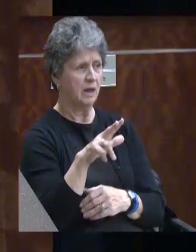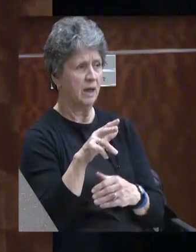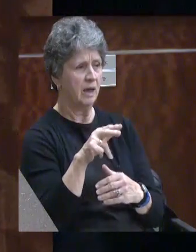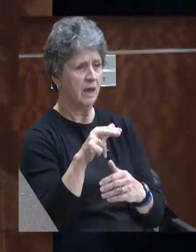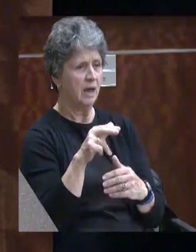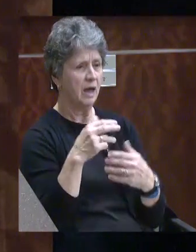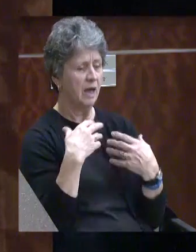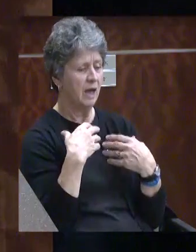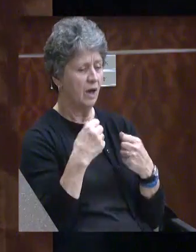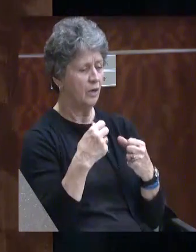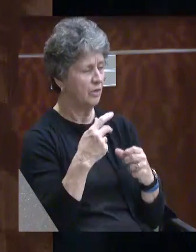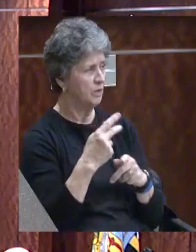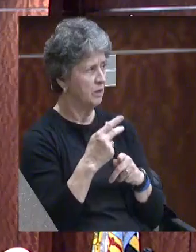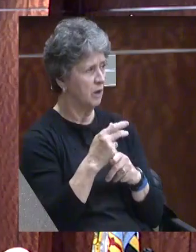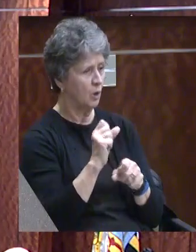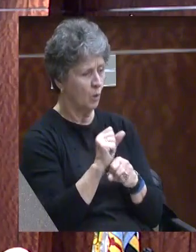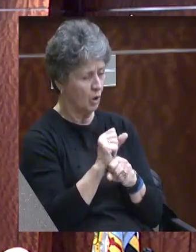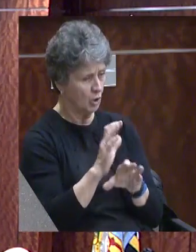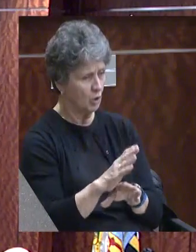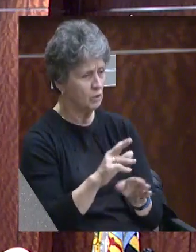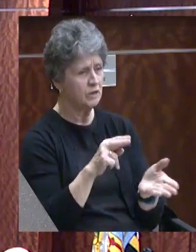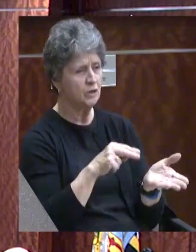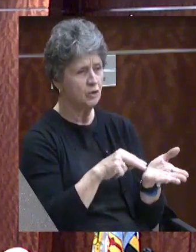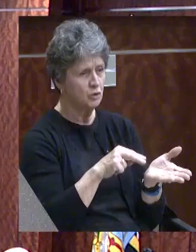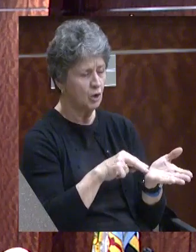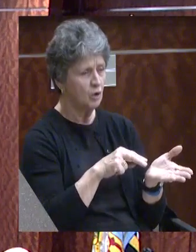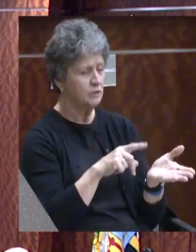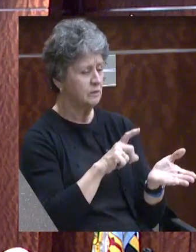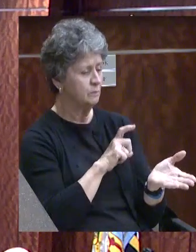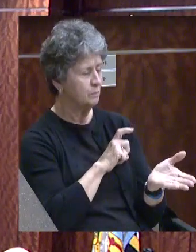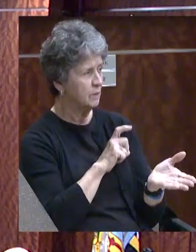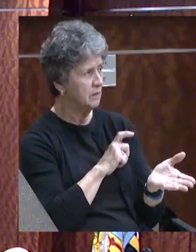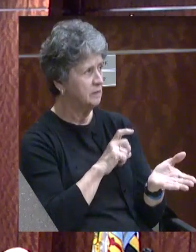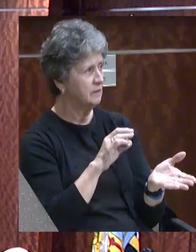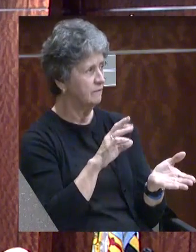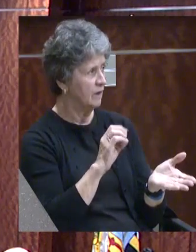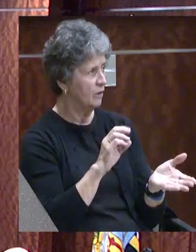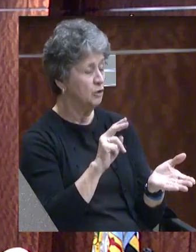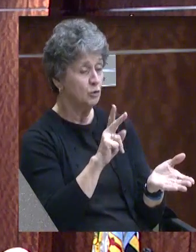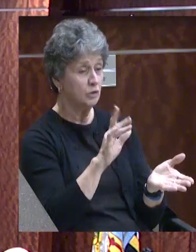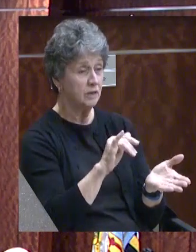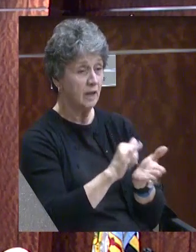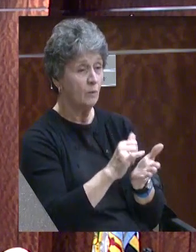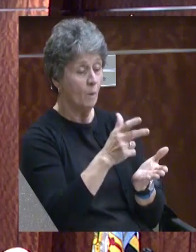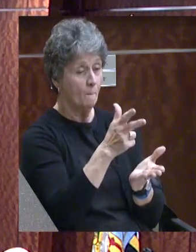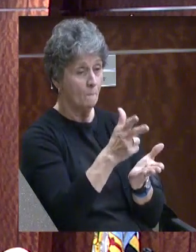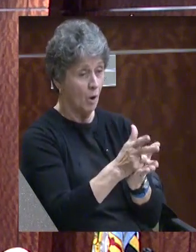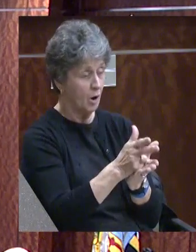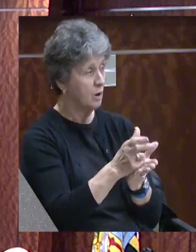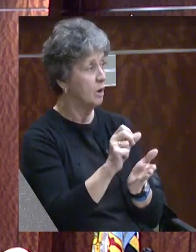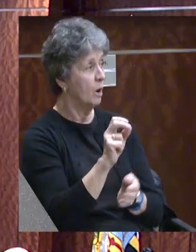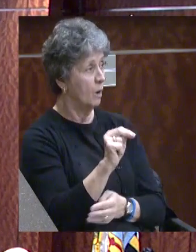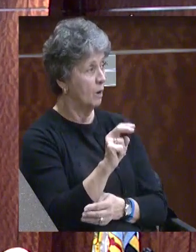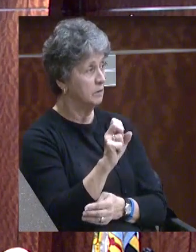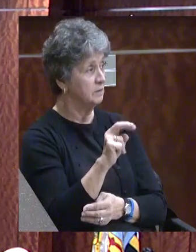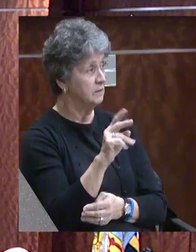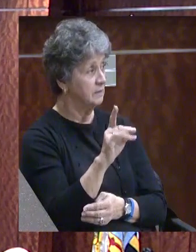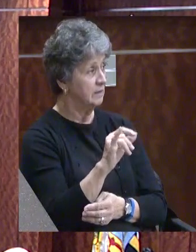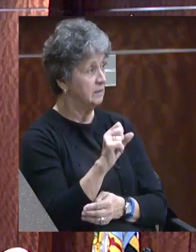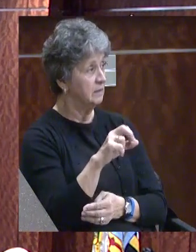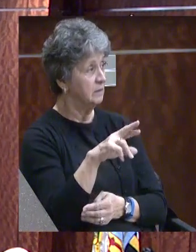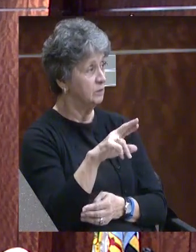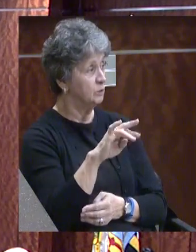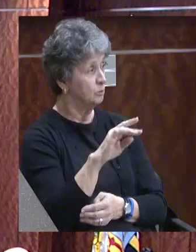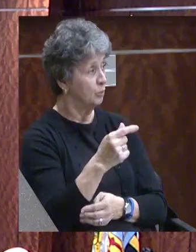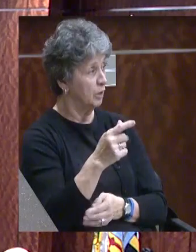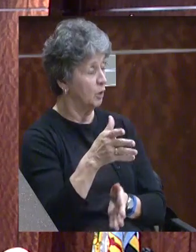fire department, and a police officer. And they regularly would park up on Sandy Spring Road when snow is predicted to